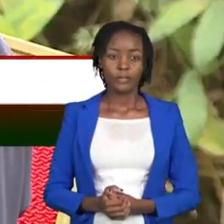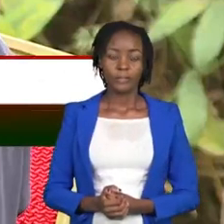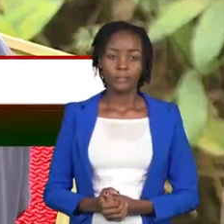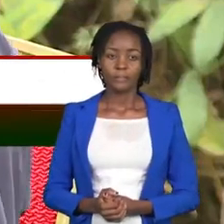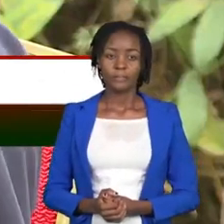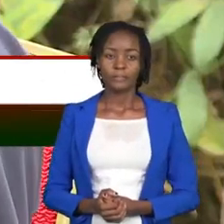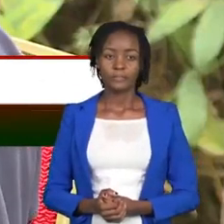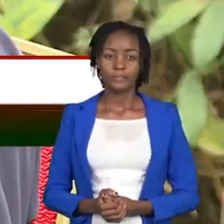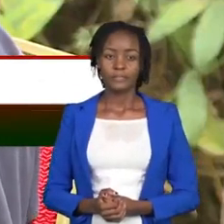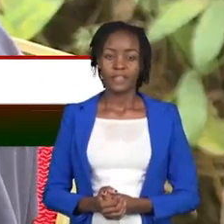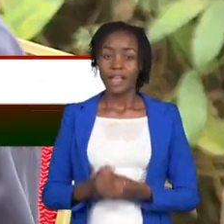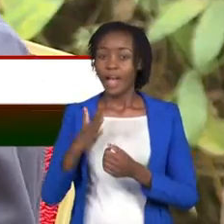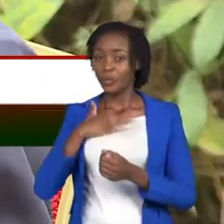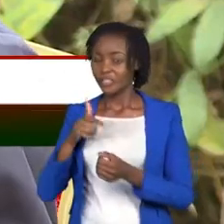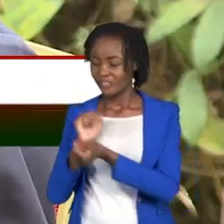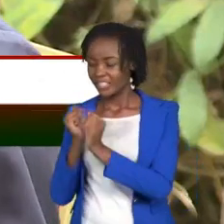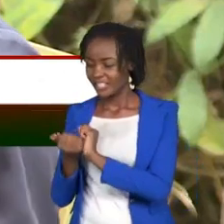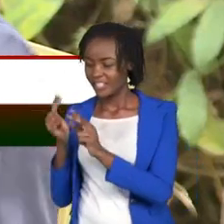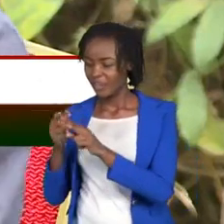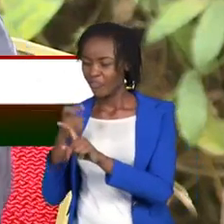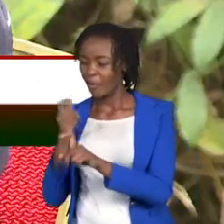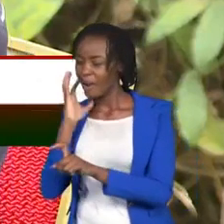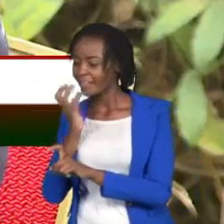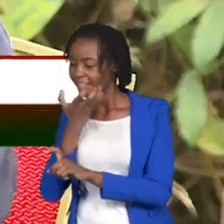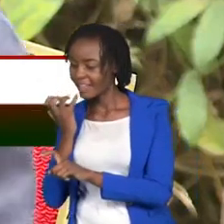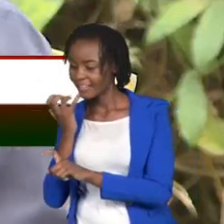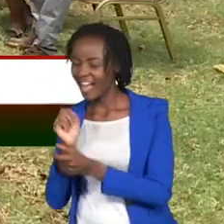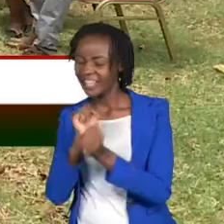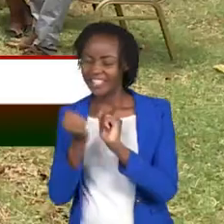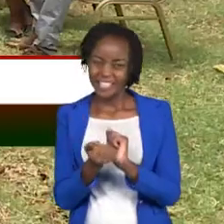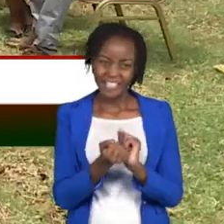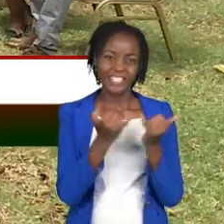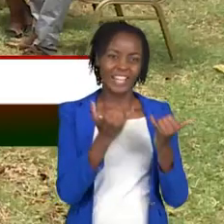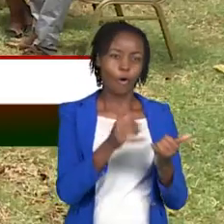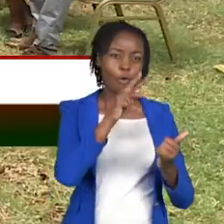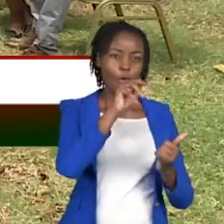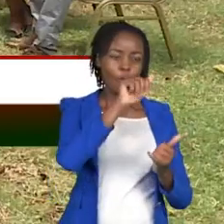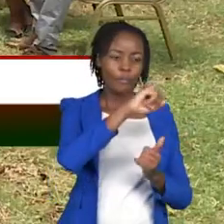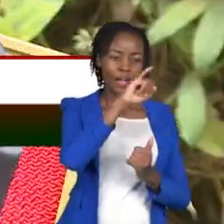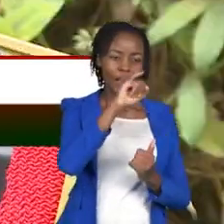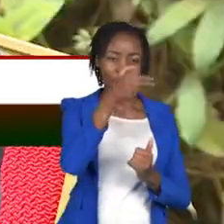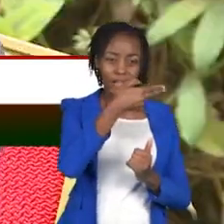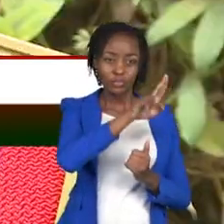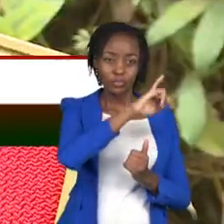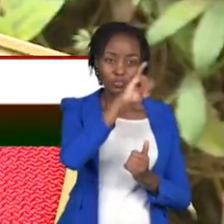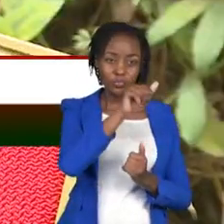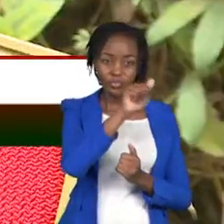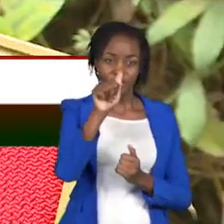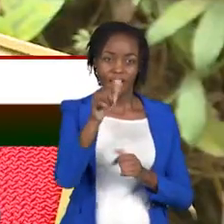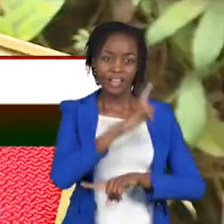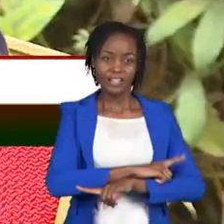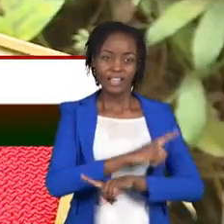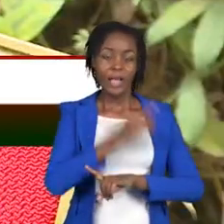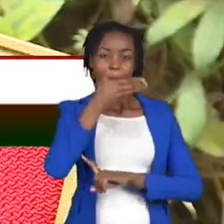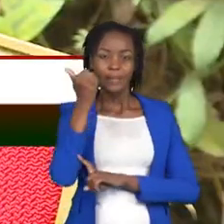And so we changed the name from Kenya Today and said, let's call it Mashujaa Day. My push would be to have a museum, a Mashujaa